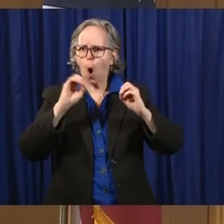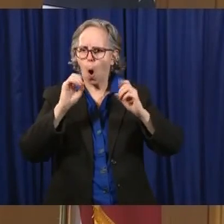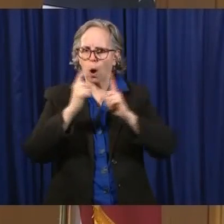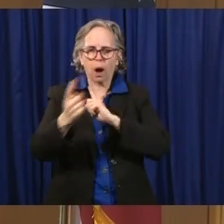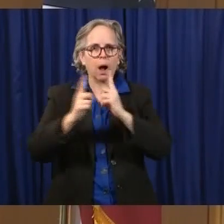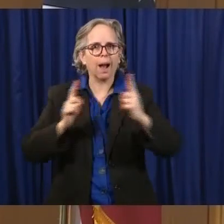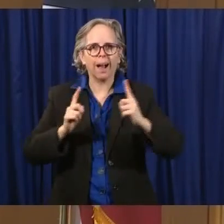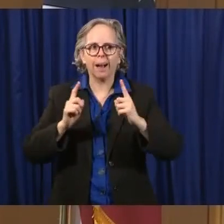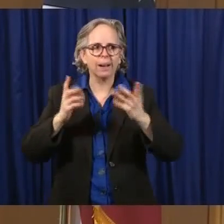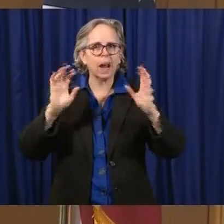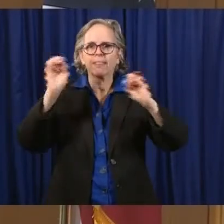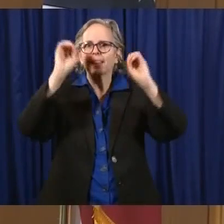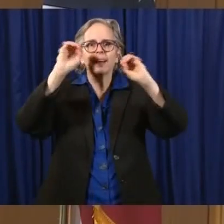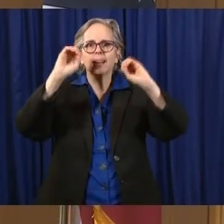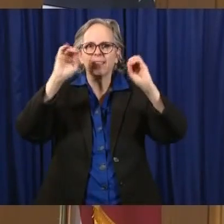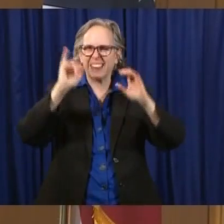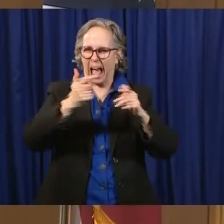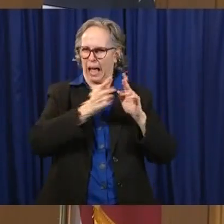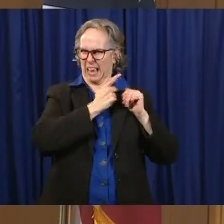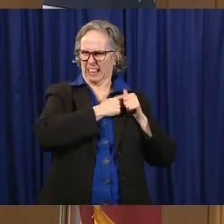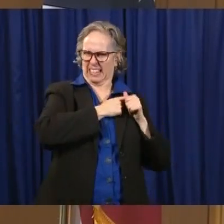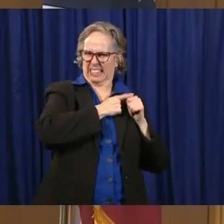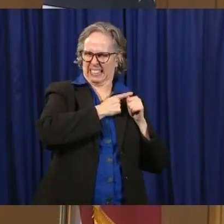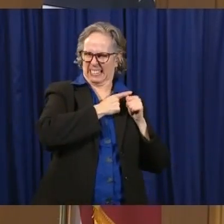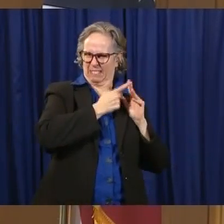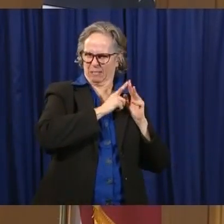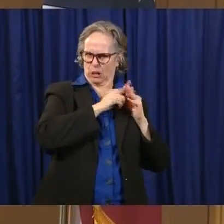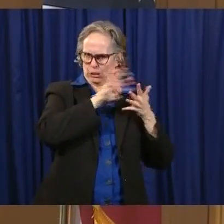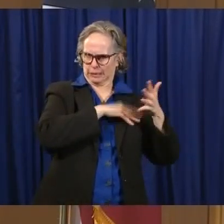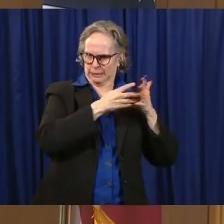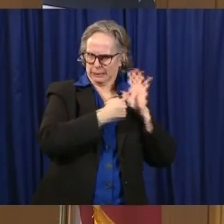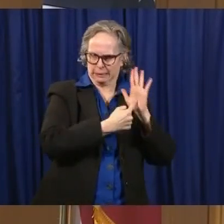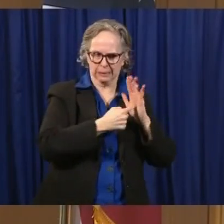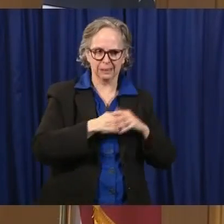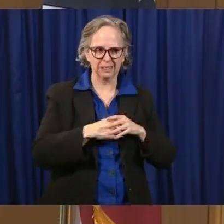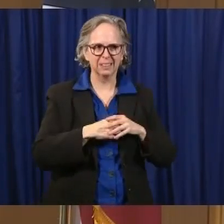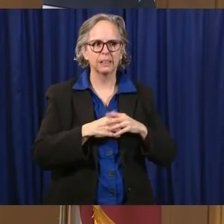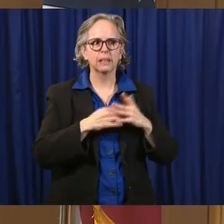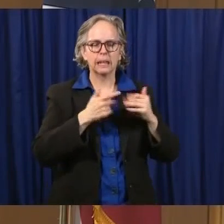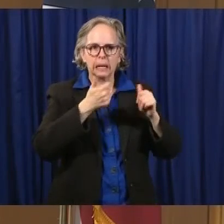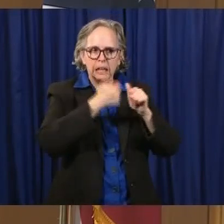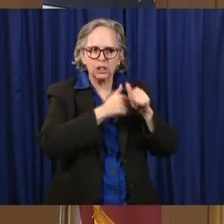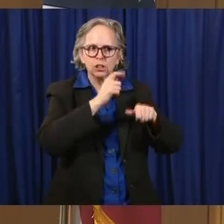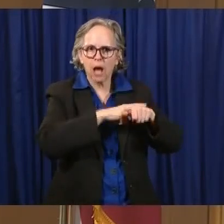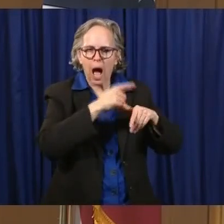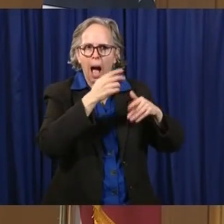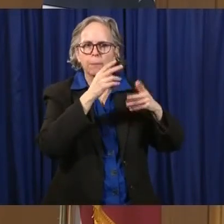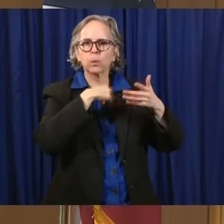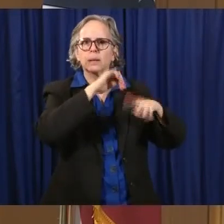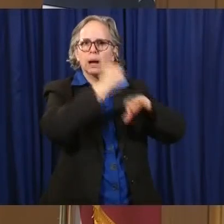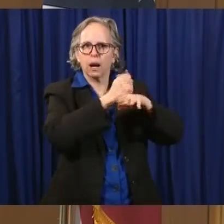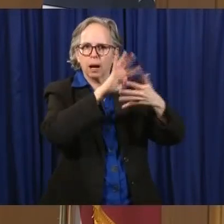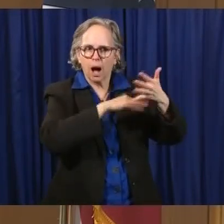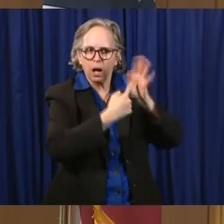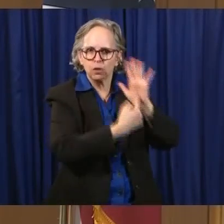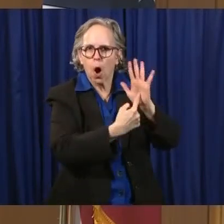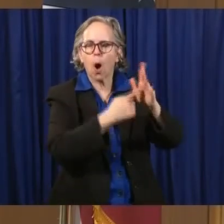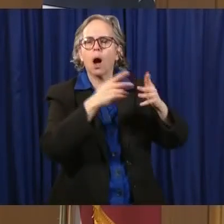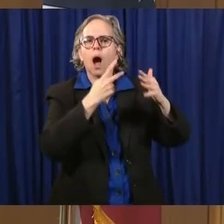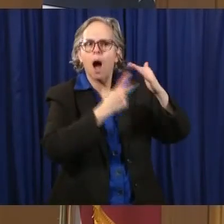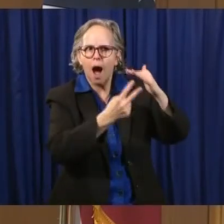nothing. And every other model, when you drill down on it, they have to project what they think the